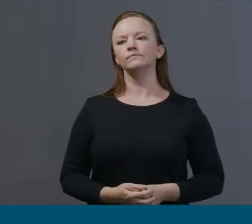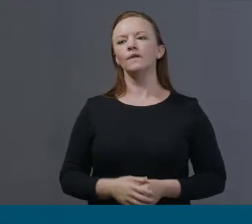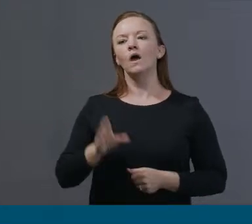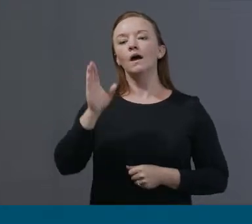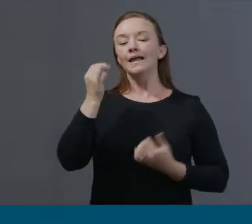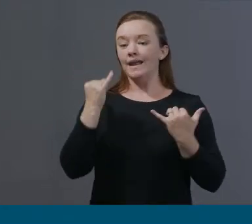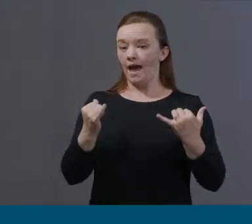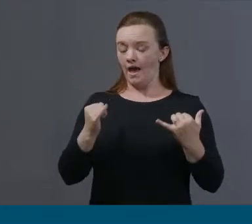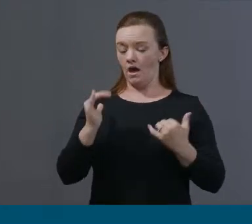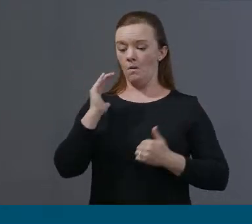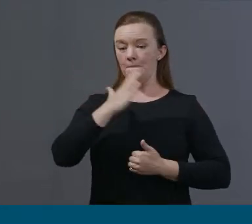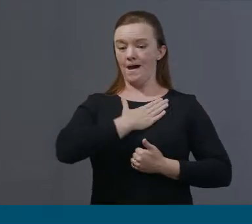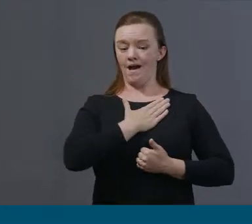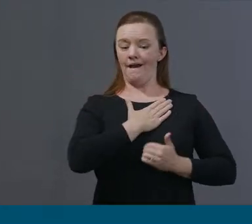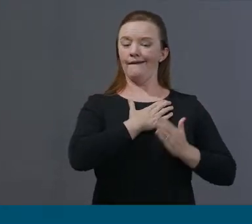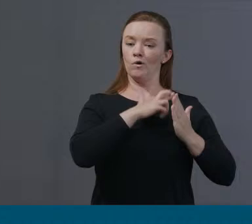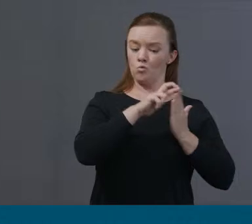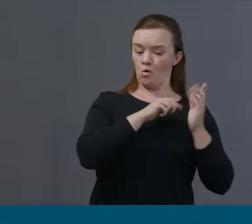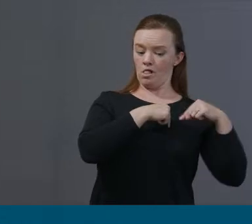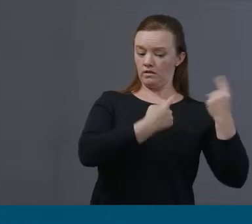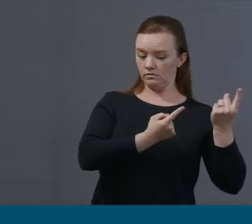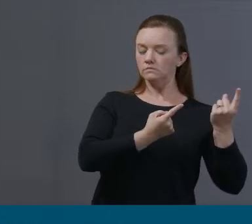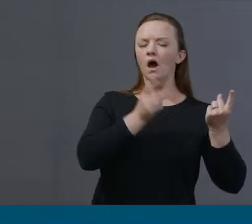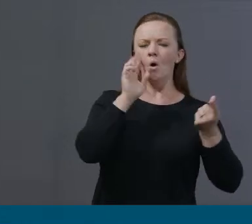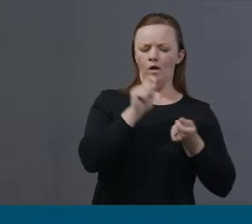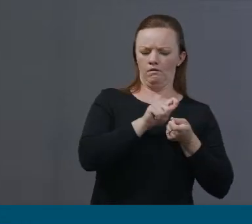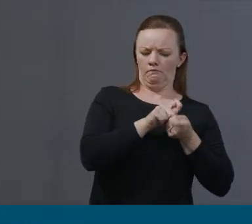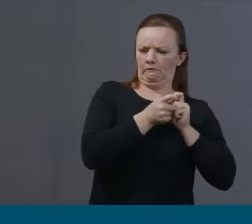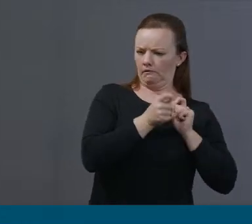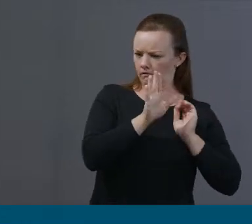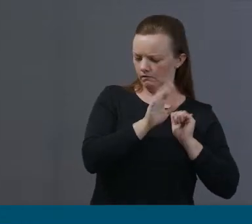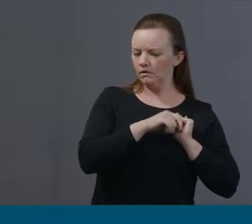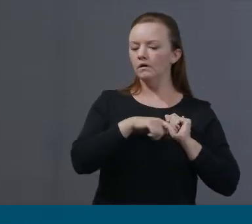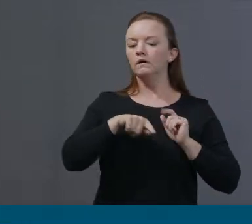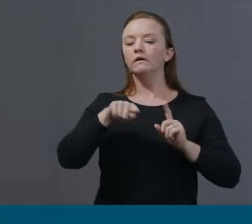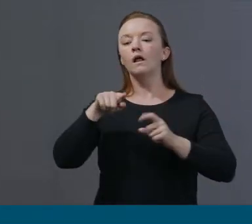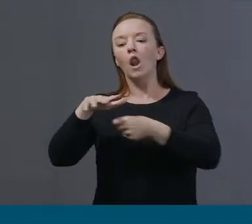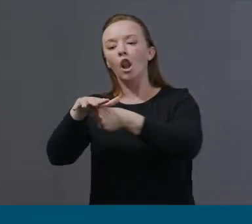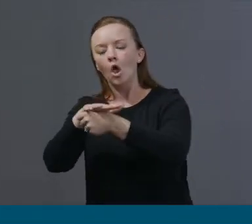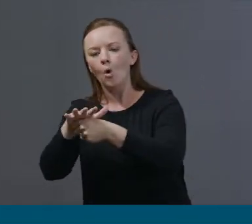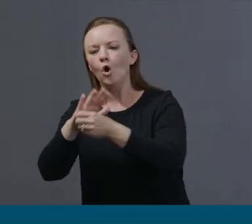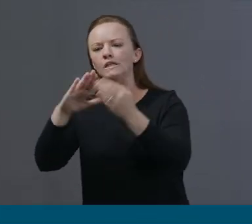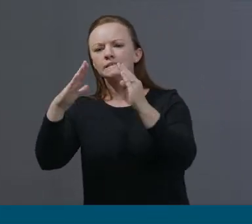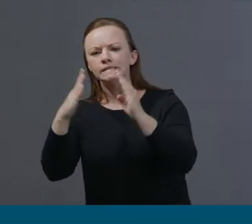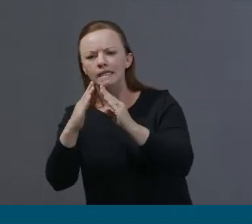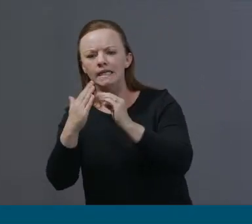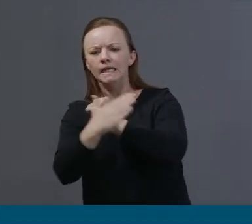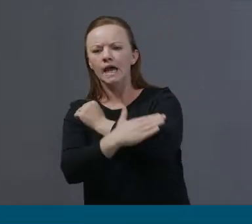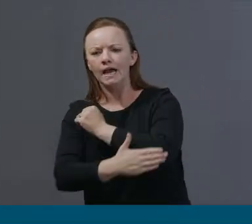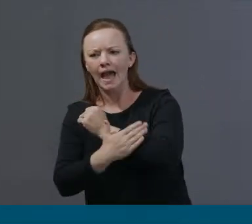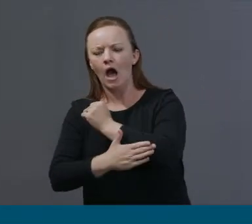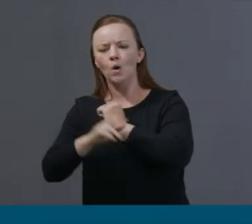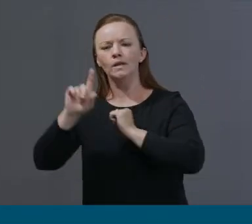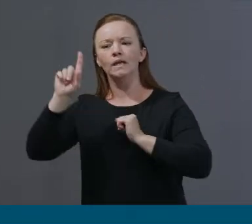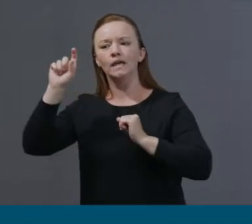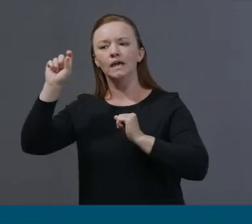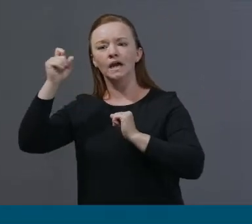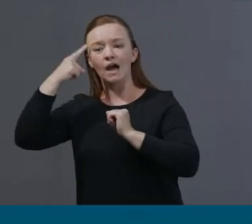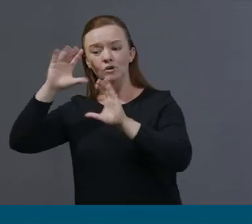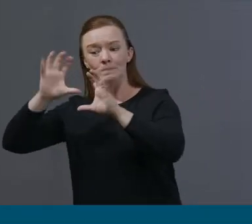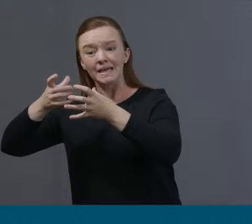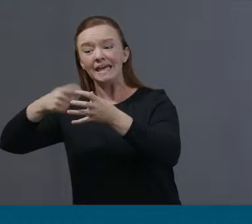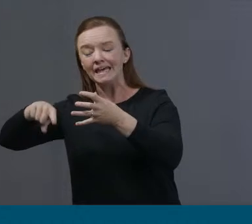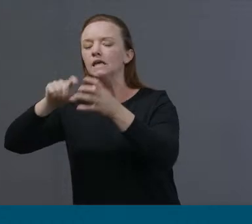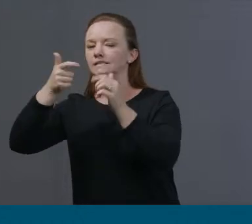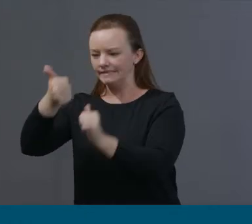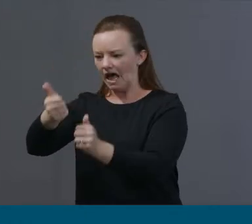local governments can implement mask and face covering policies and determine enforcement. Border counties